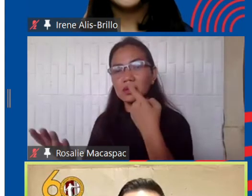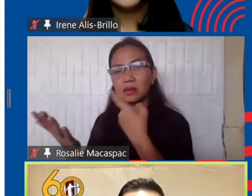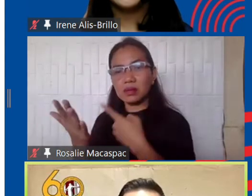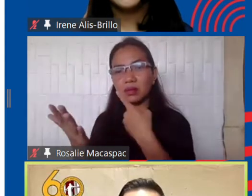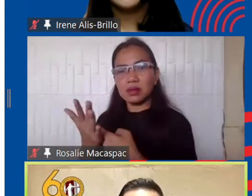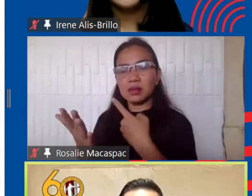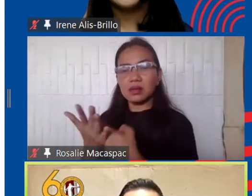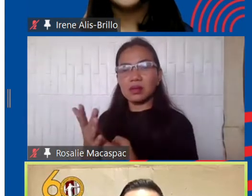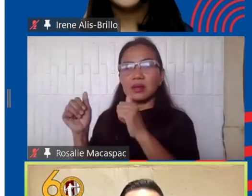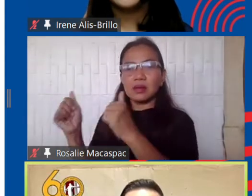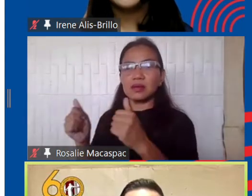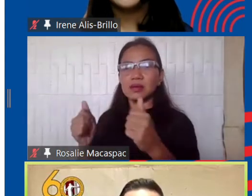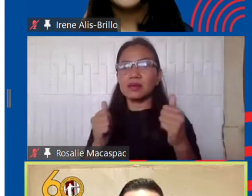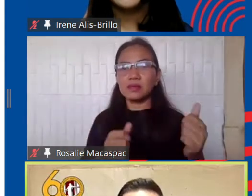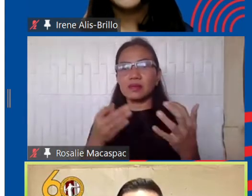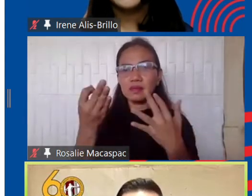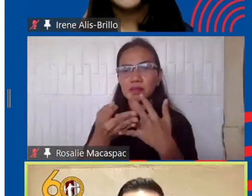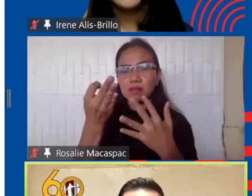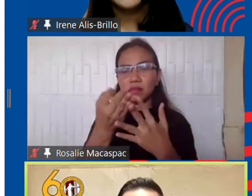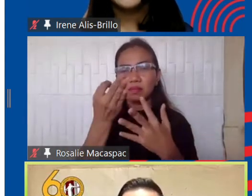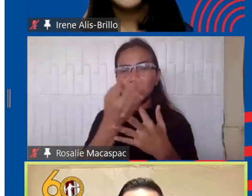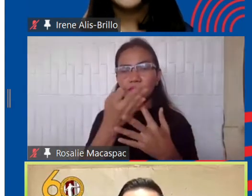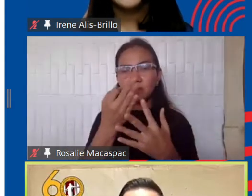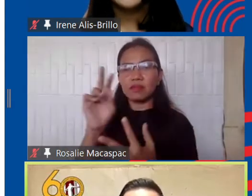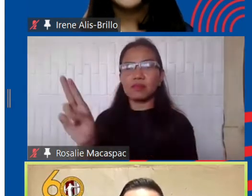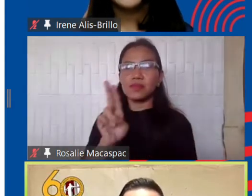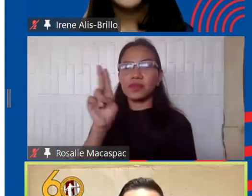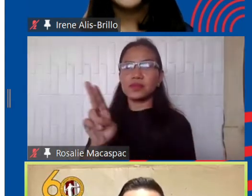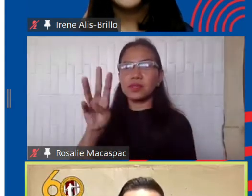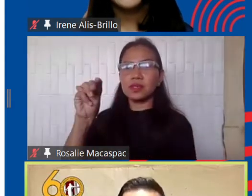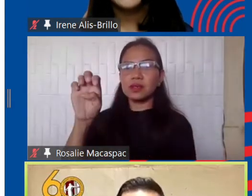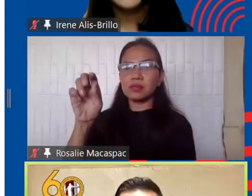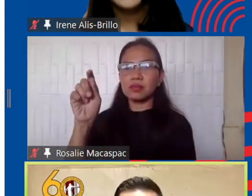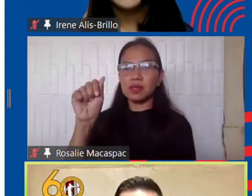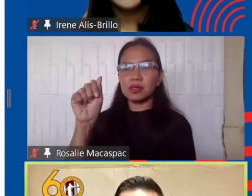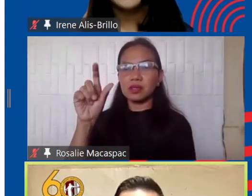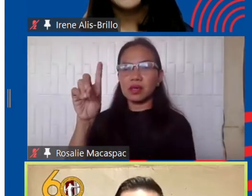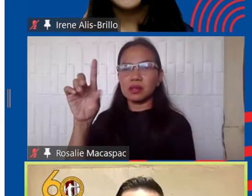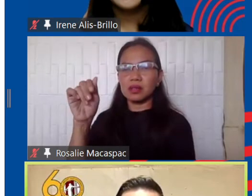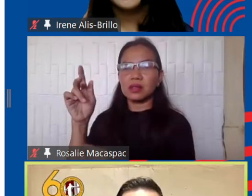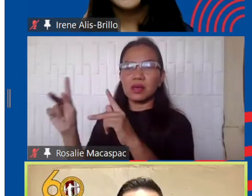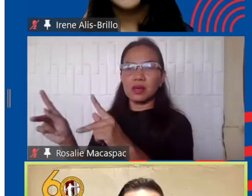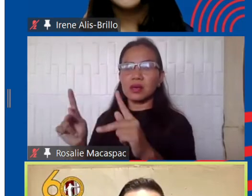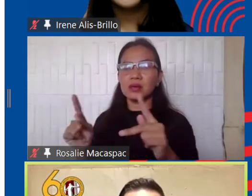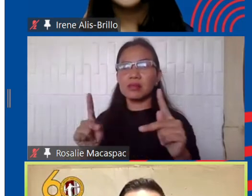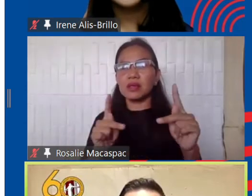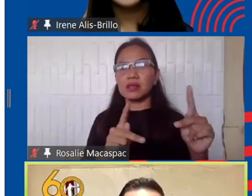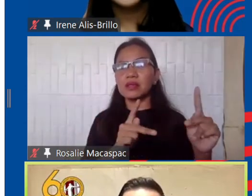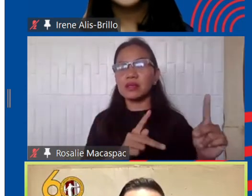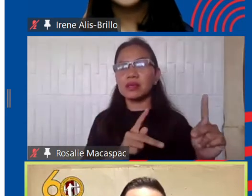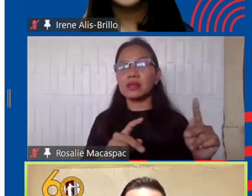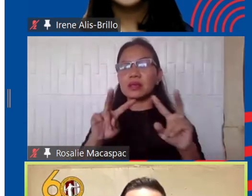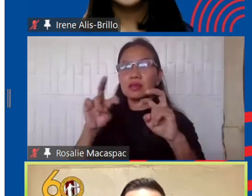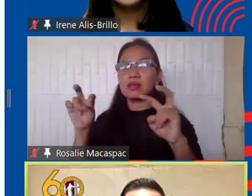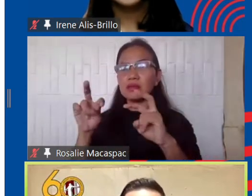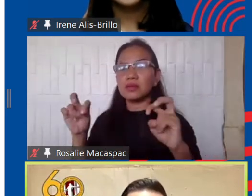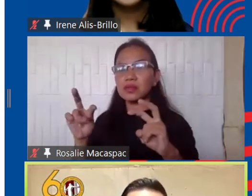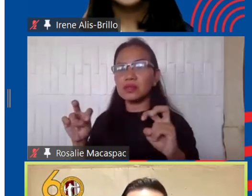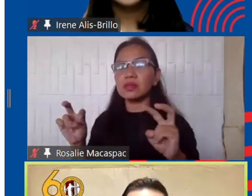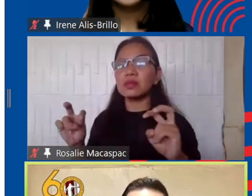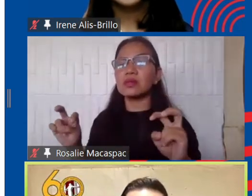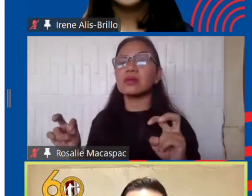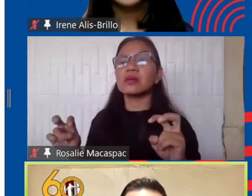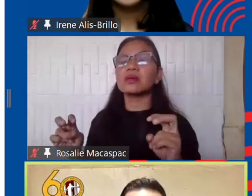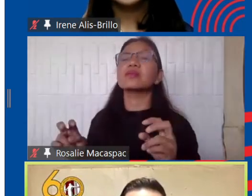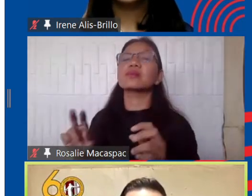the files using the appropriate metadata, planning how to share the research data, we can lead with